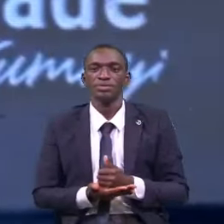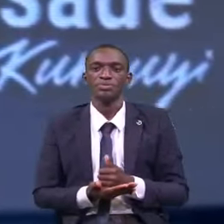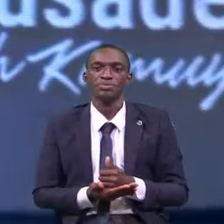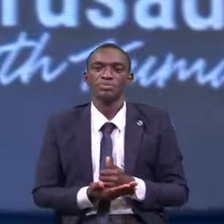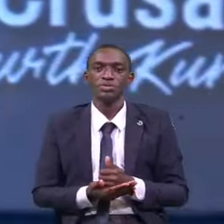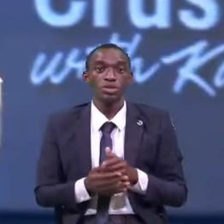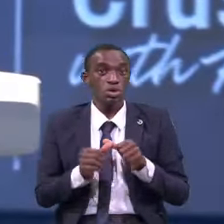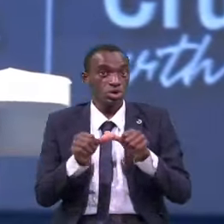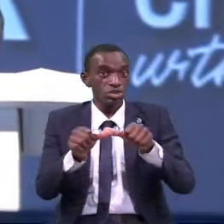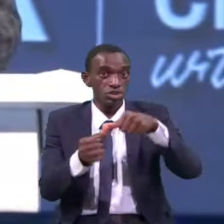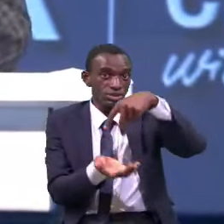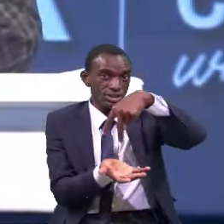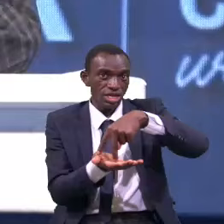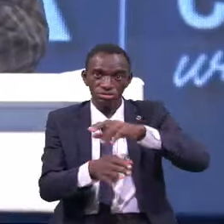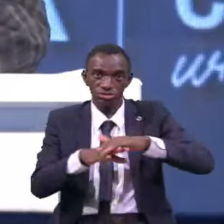Keep on standing.